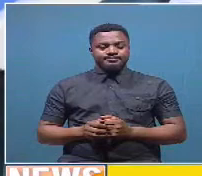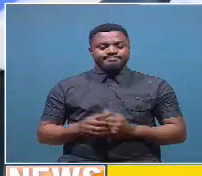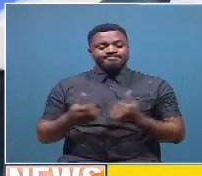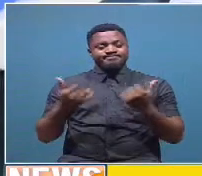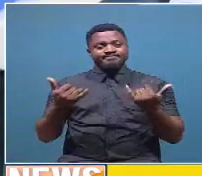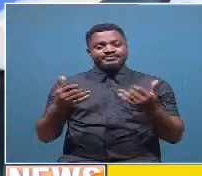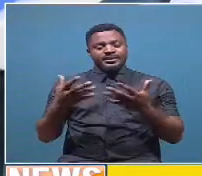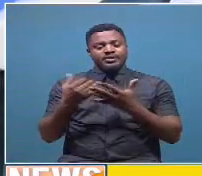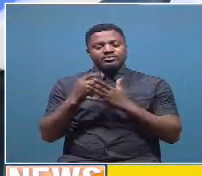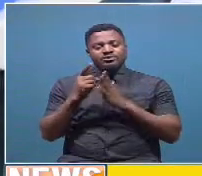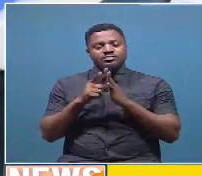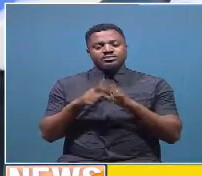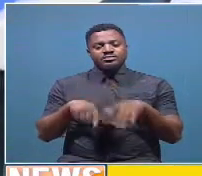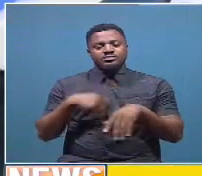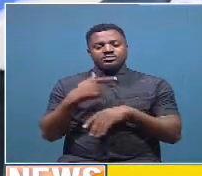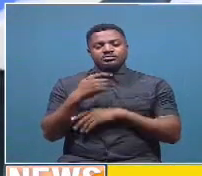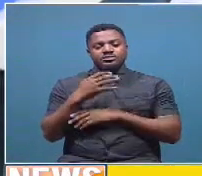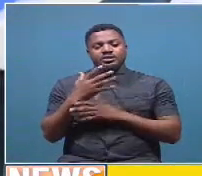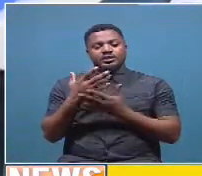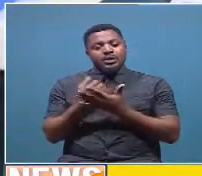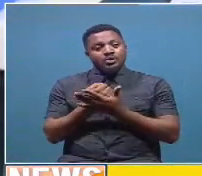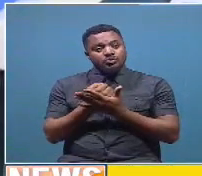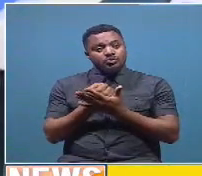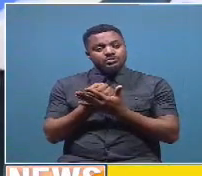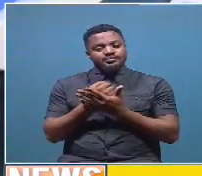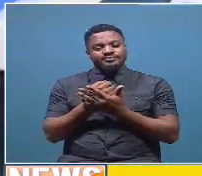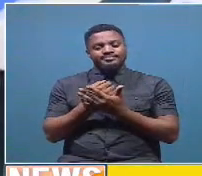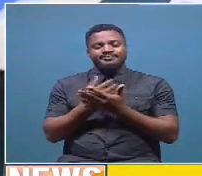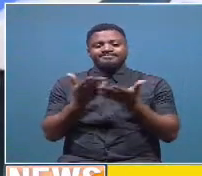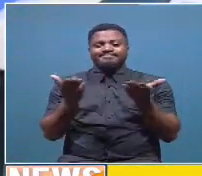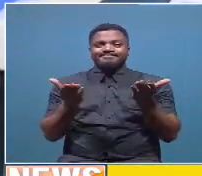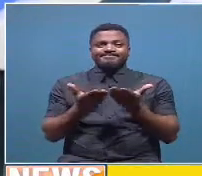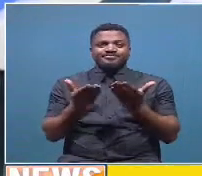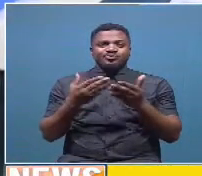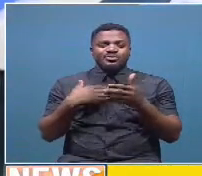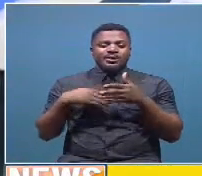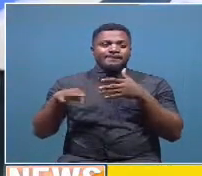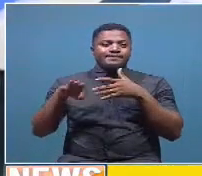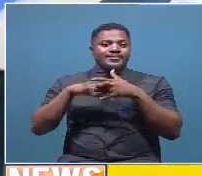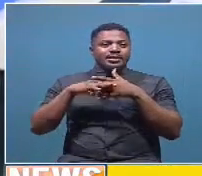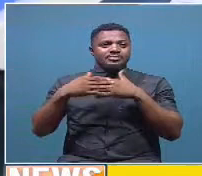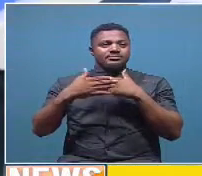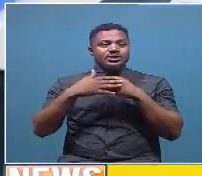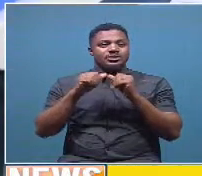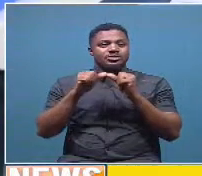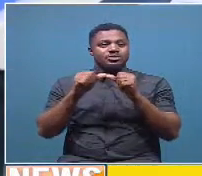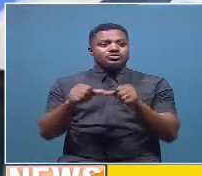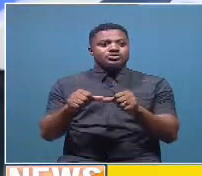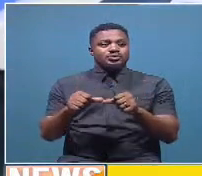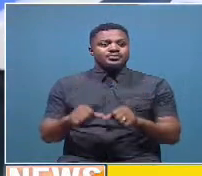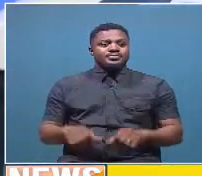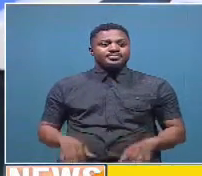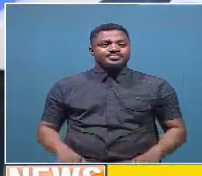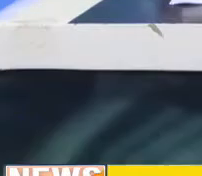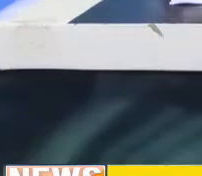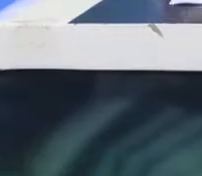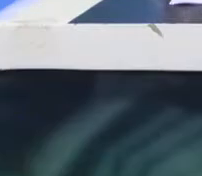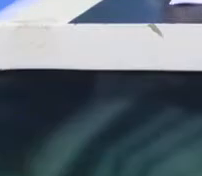This is News Hour live on GBC News, your news and governance channel. We take a break. We are back with the business news. Please stay.